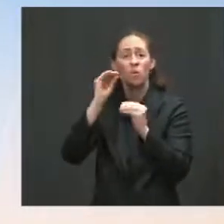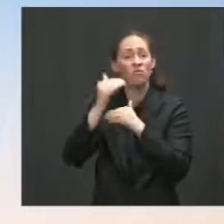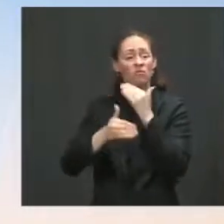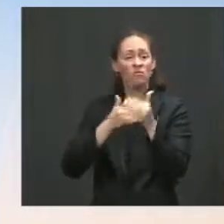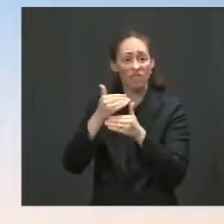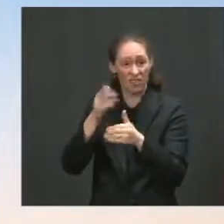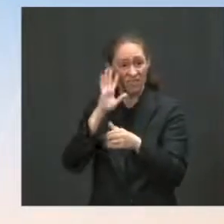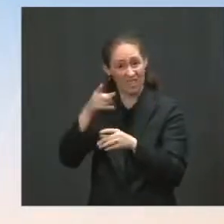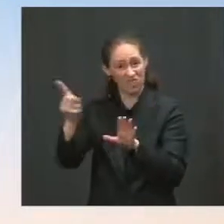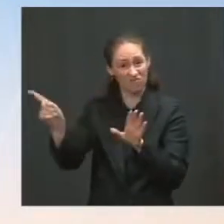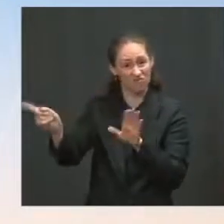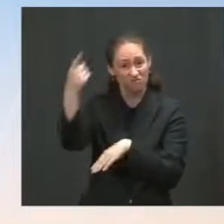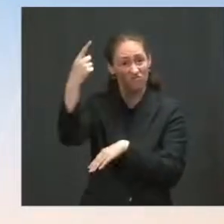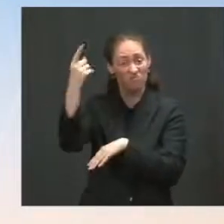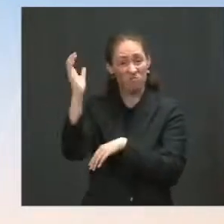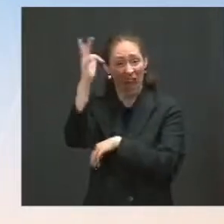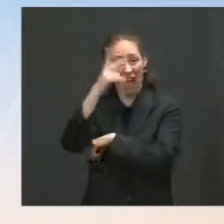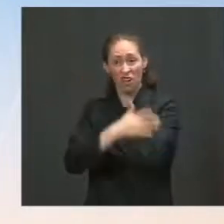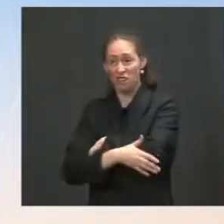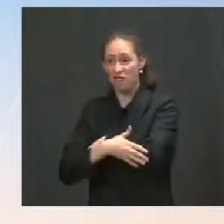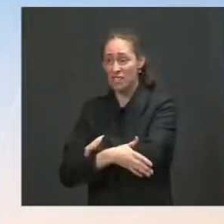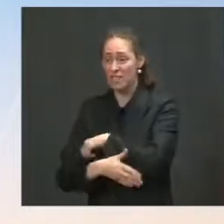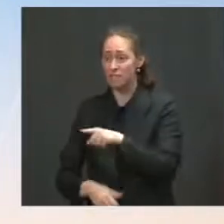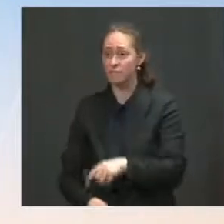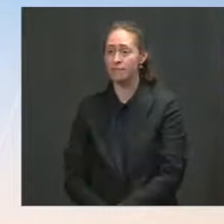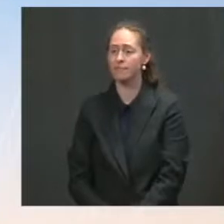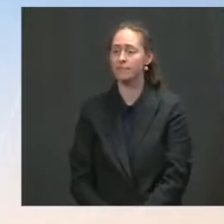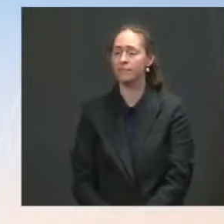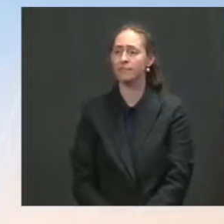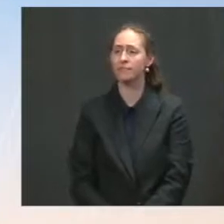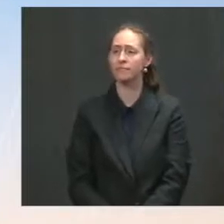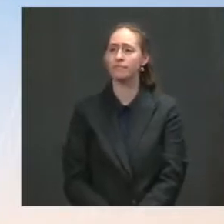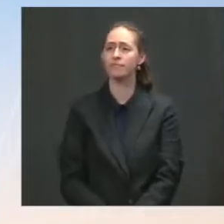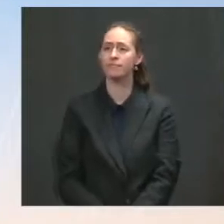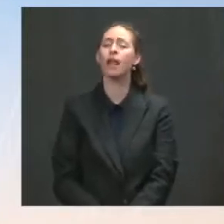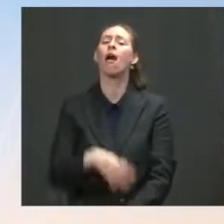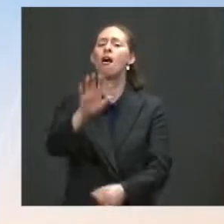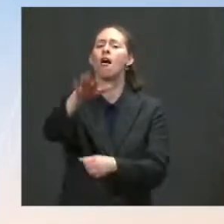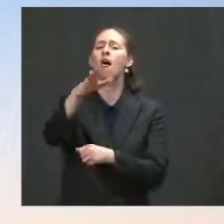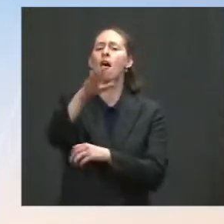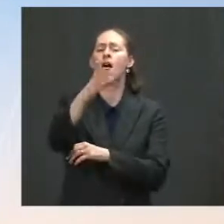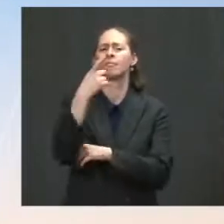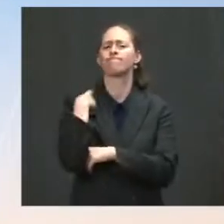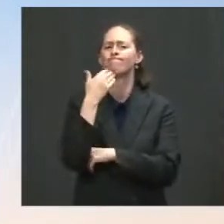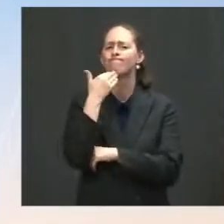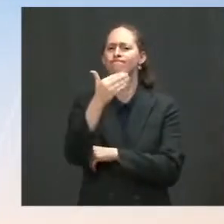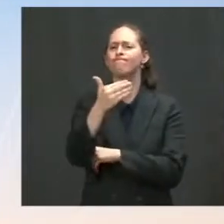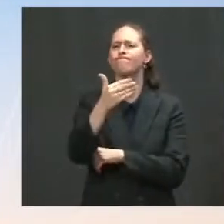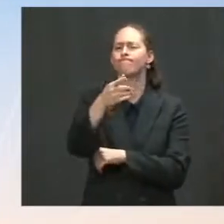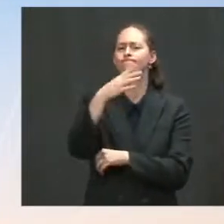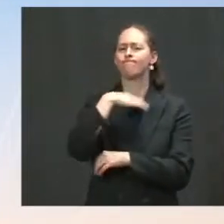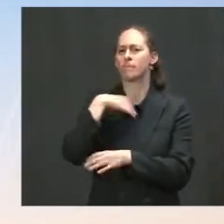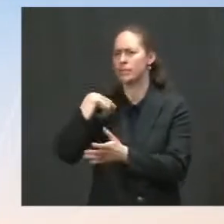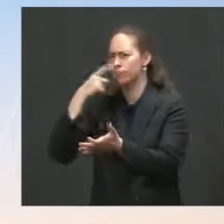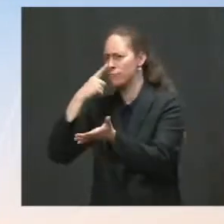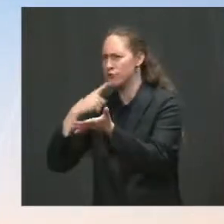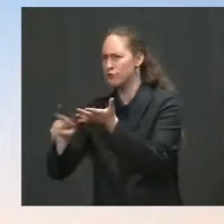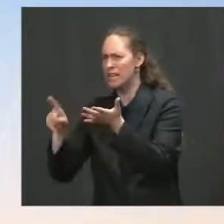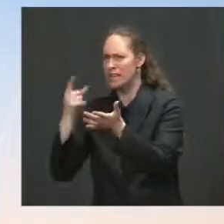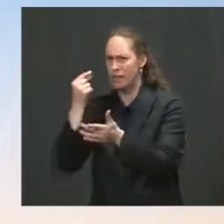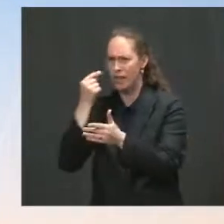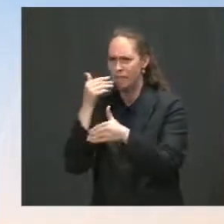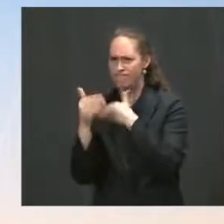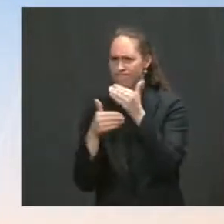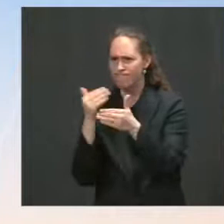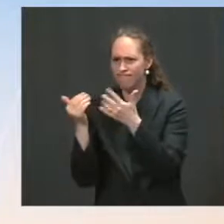check. Obviously, taking steps to ensure we are providing a legal pathway to citizenship, and especially